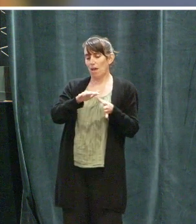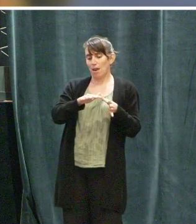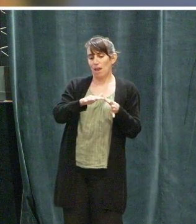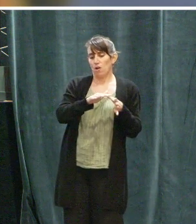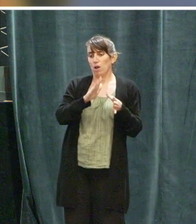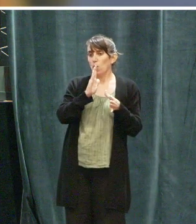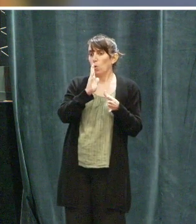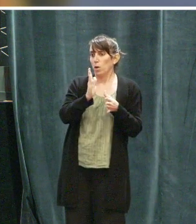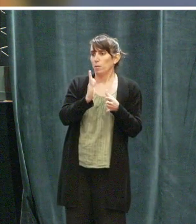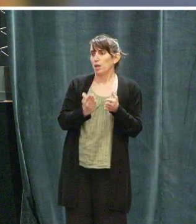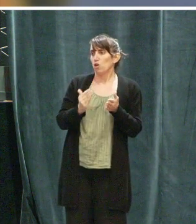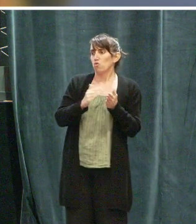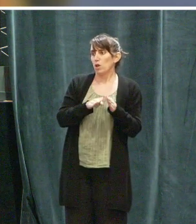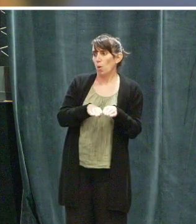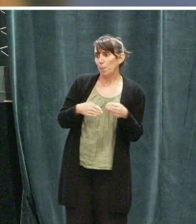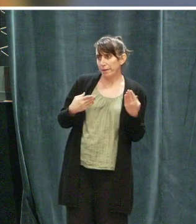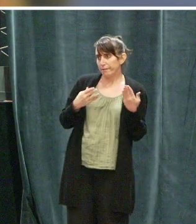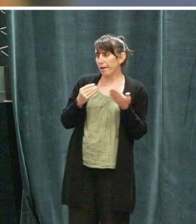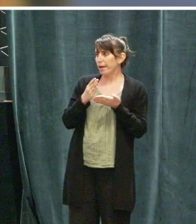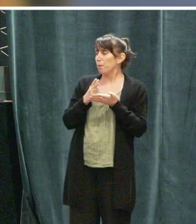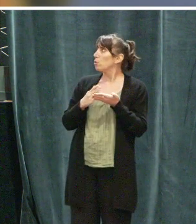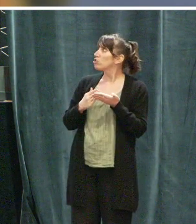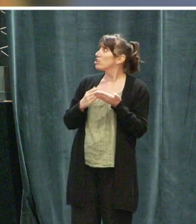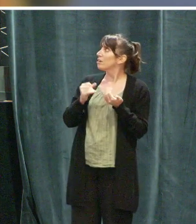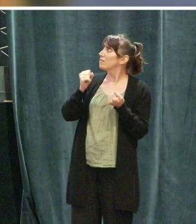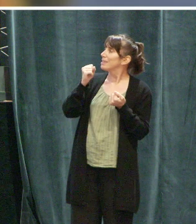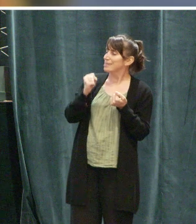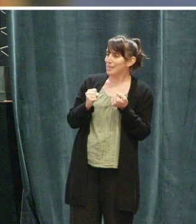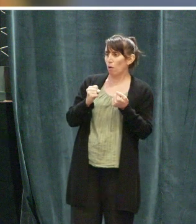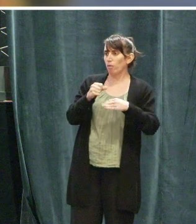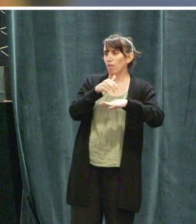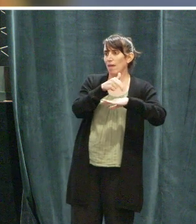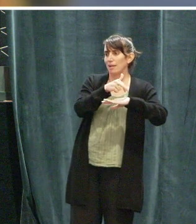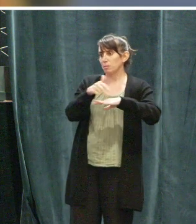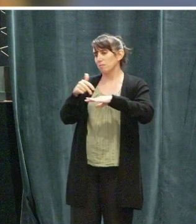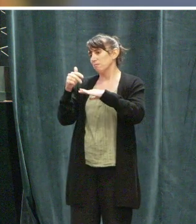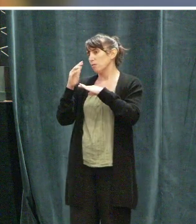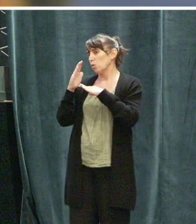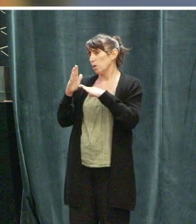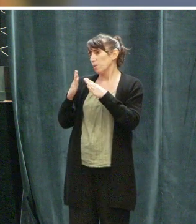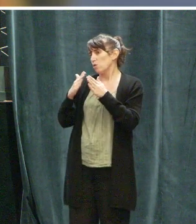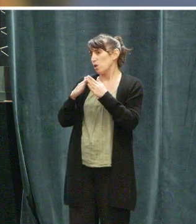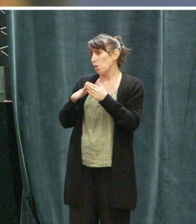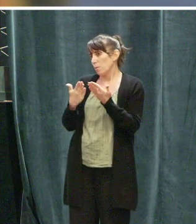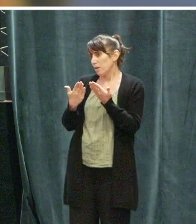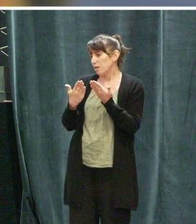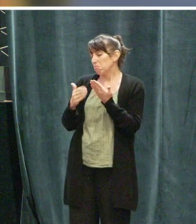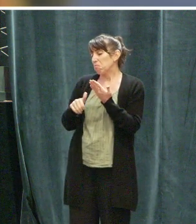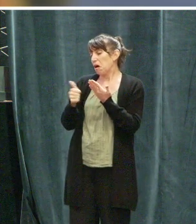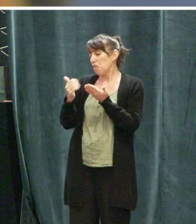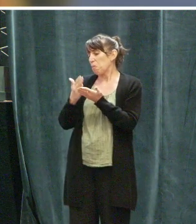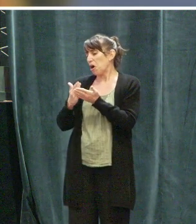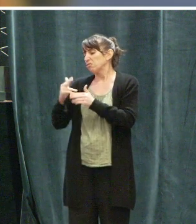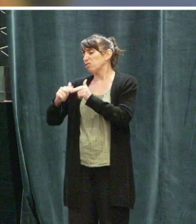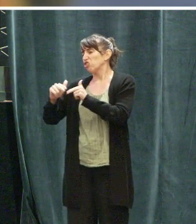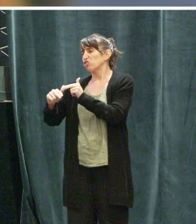area reopened and a portion of the South Esplanade reopened as well. We have the rest of it under construction, as